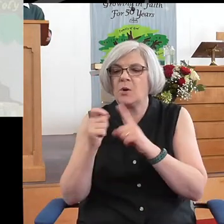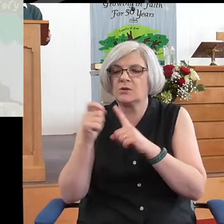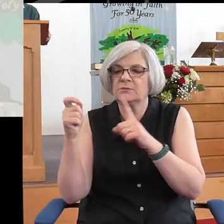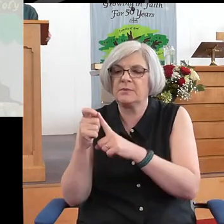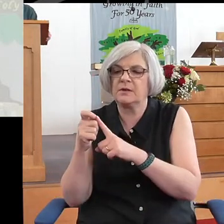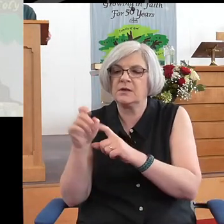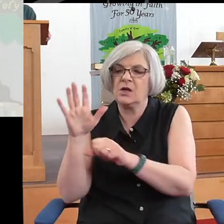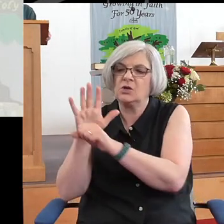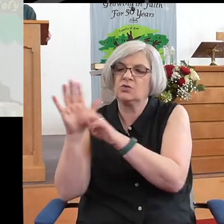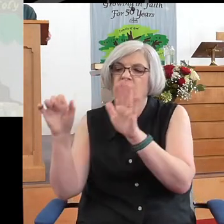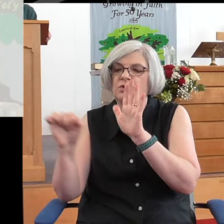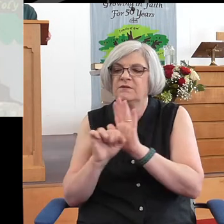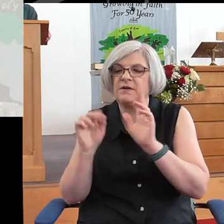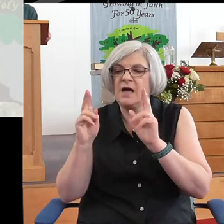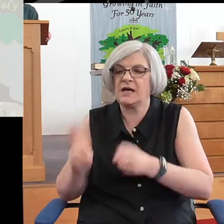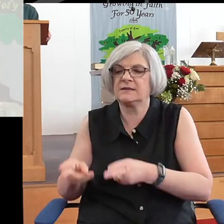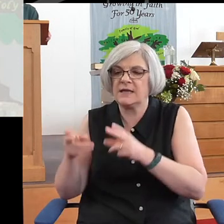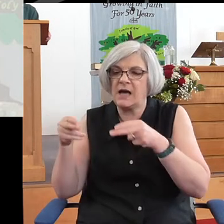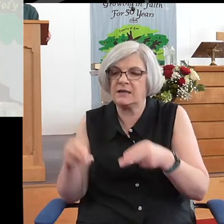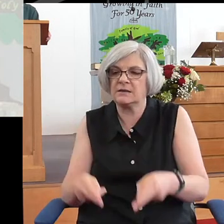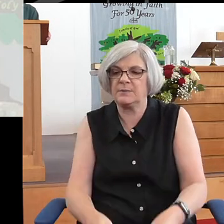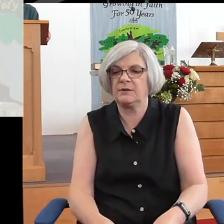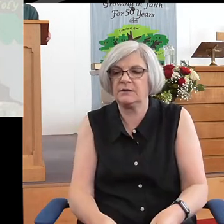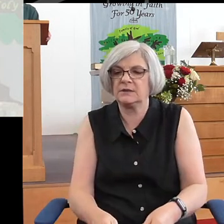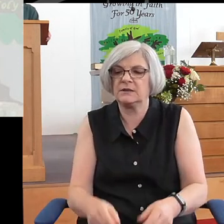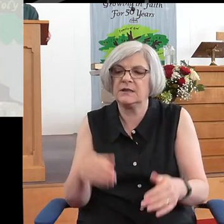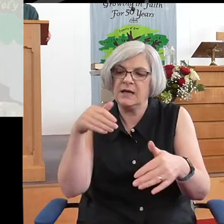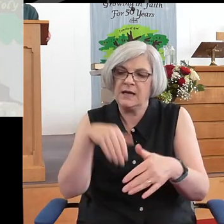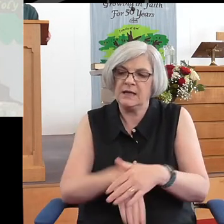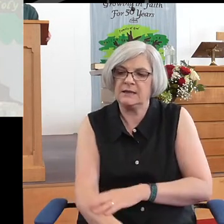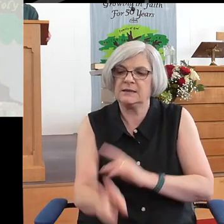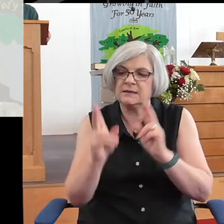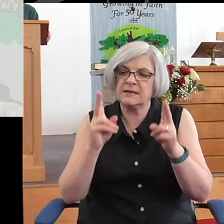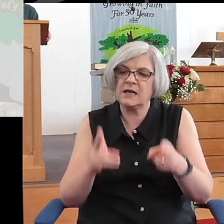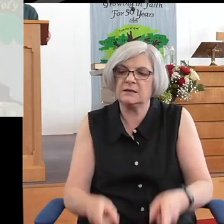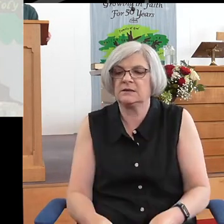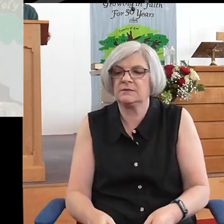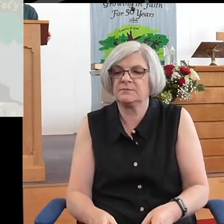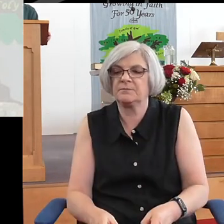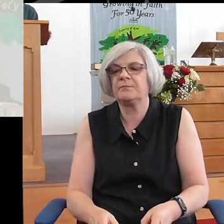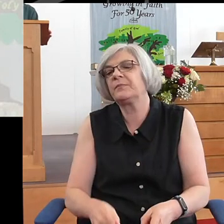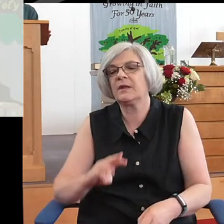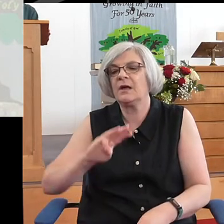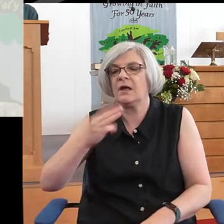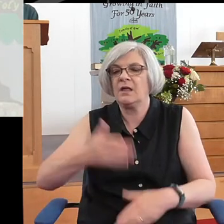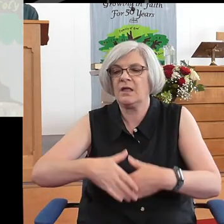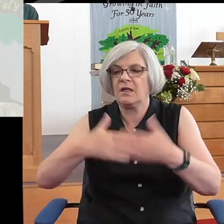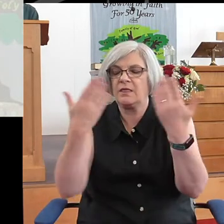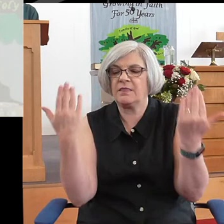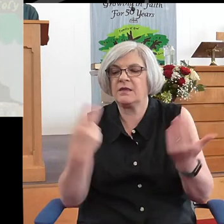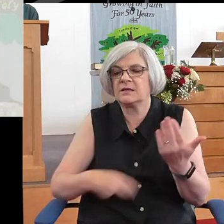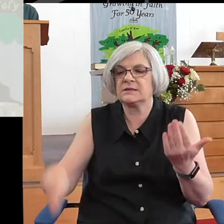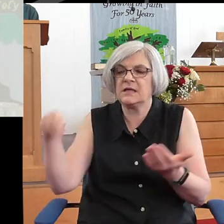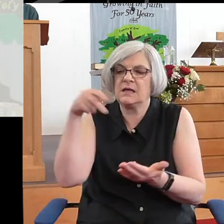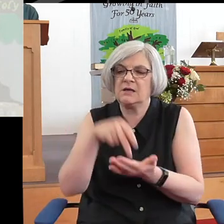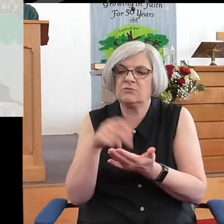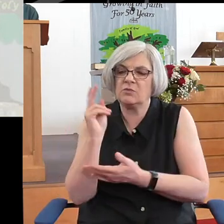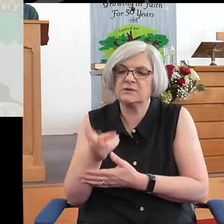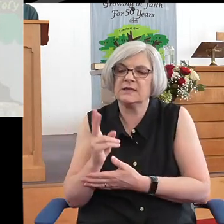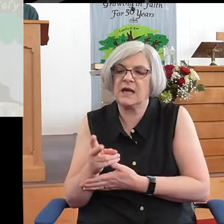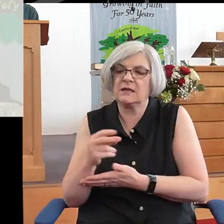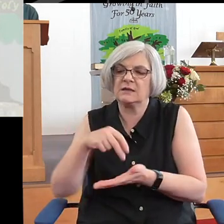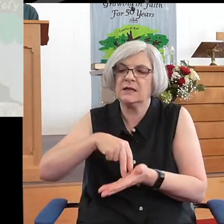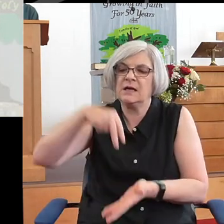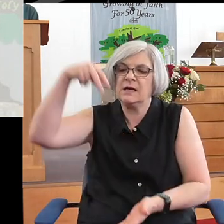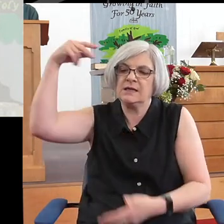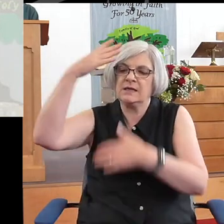Pontius Pilate, was crucified, died, and was buried. He descended to the dead. On the third day he rose